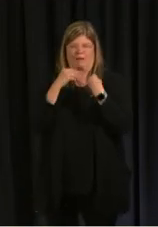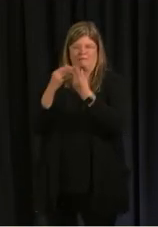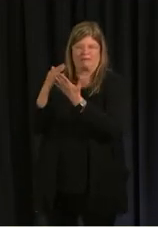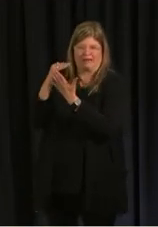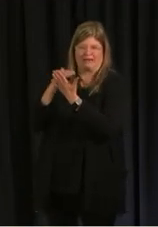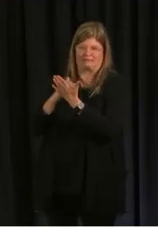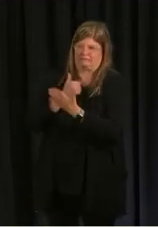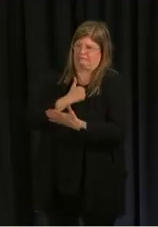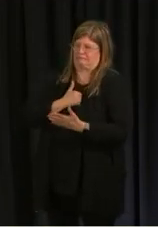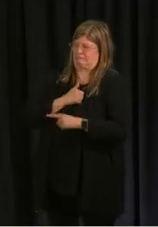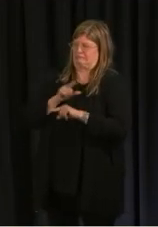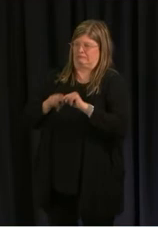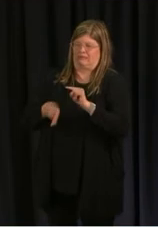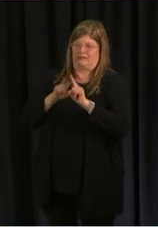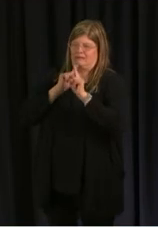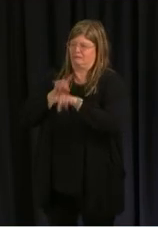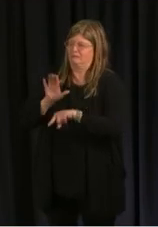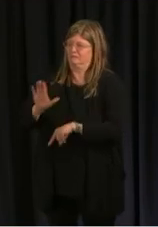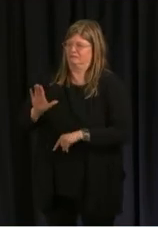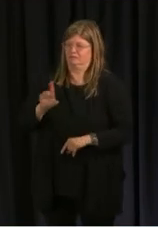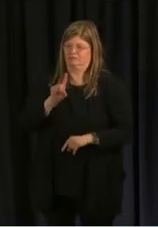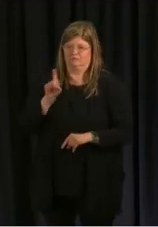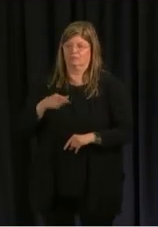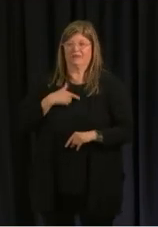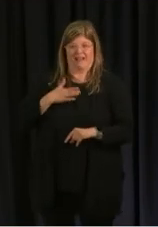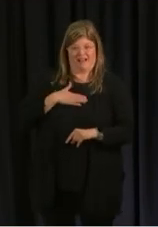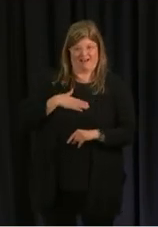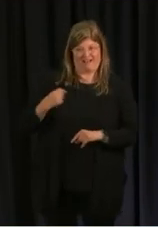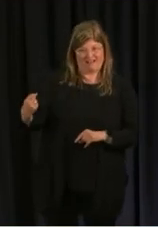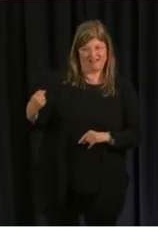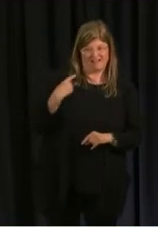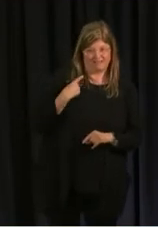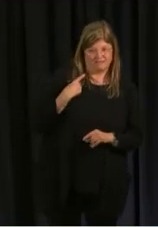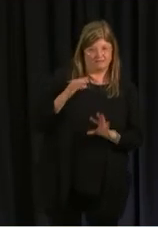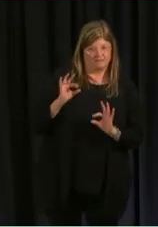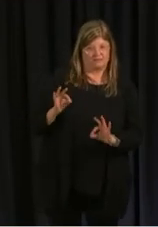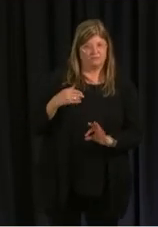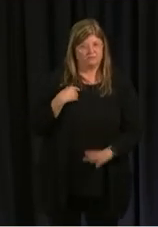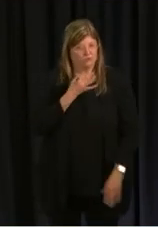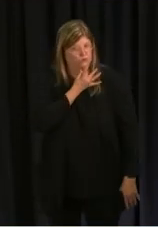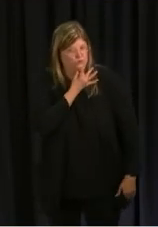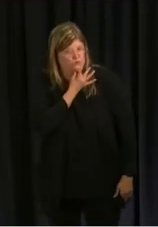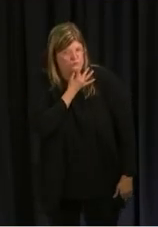your question, but I'm glad that both you and your husband are vaccinated.